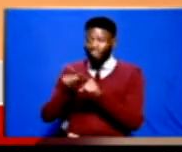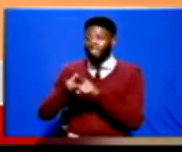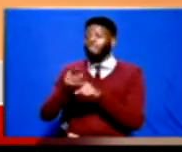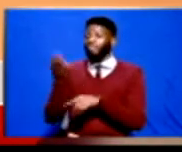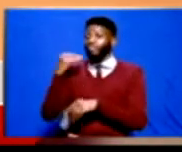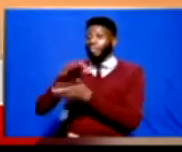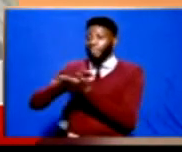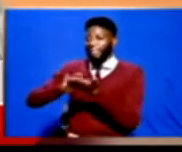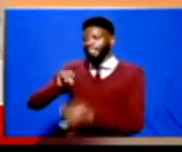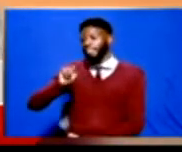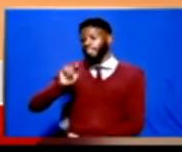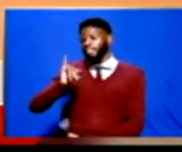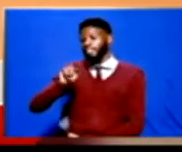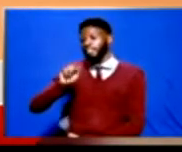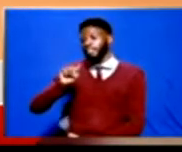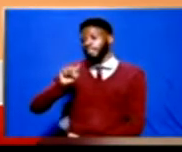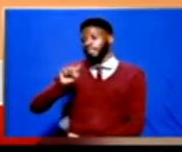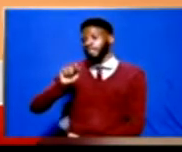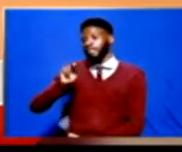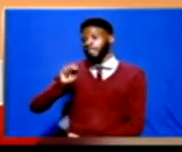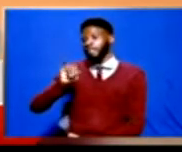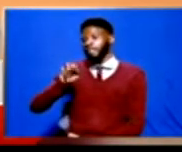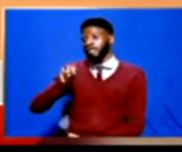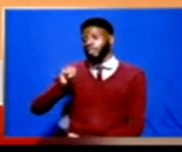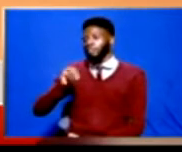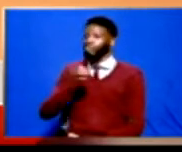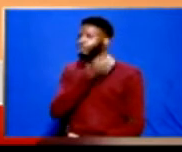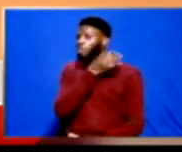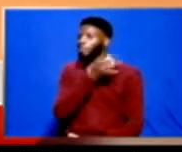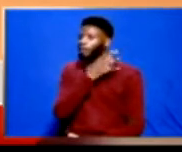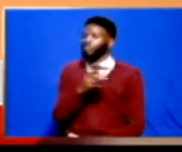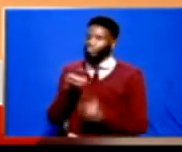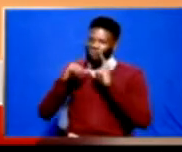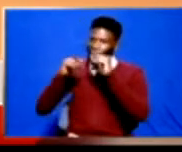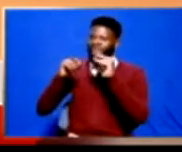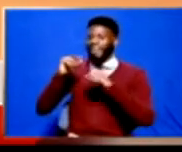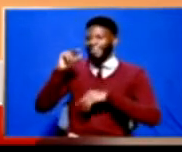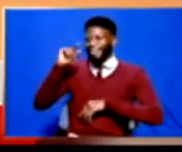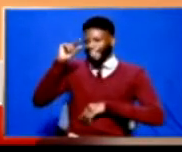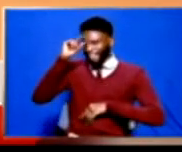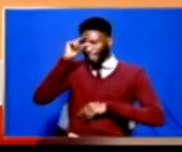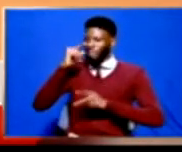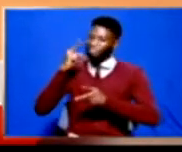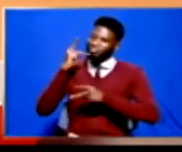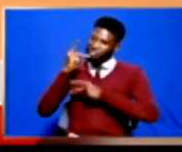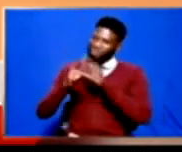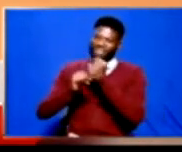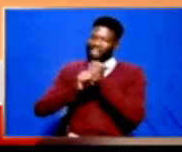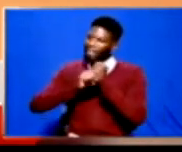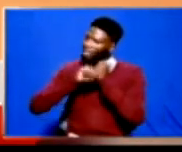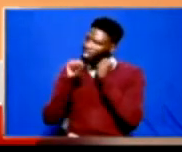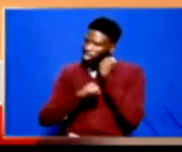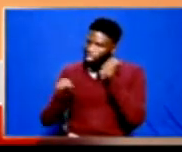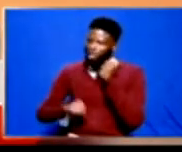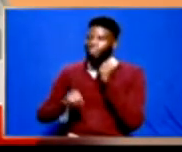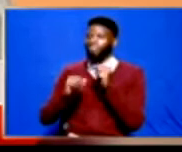of, you know, slow bureaucracy within government in the approval process. There was also the politics around the